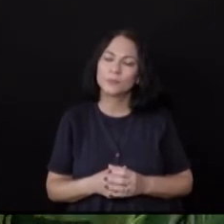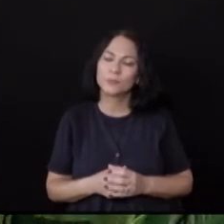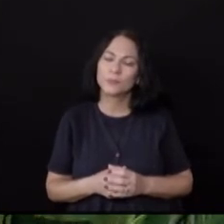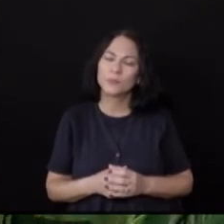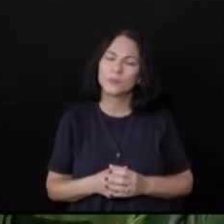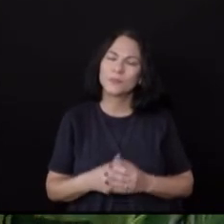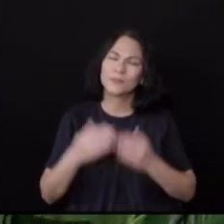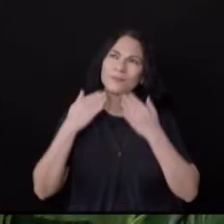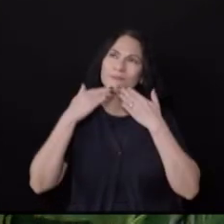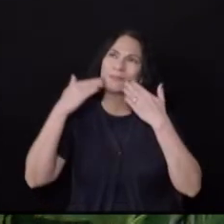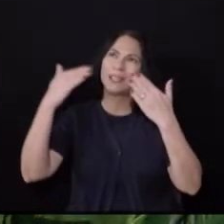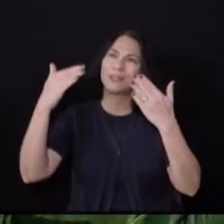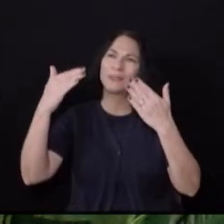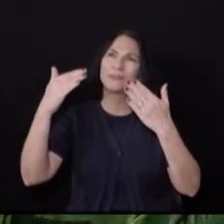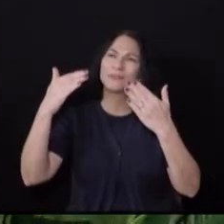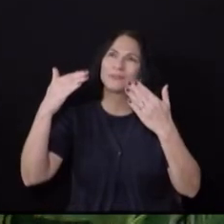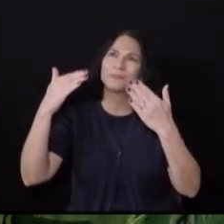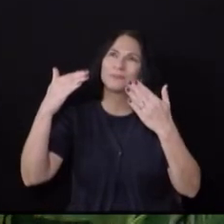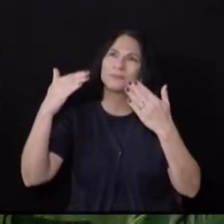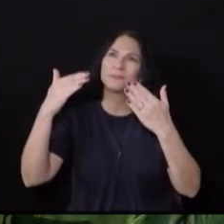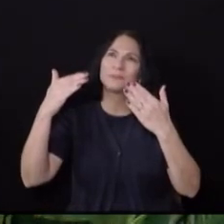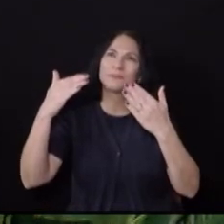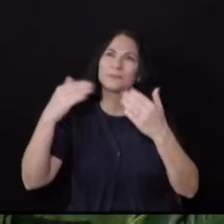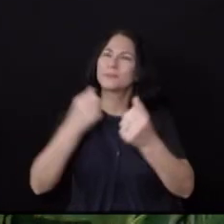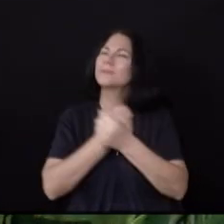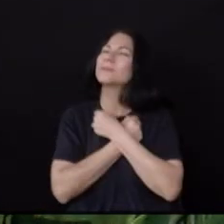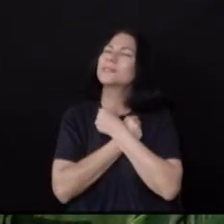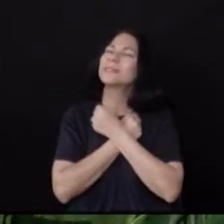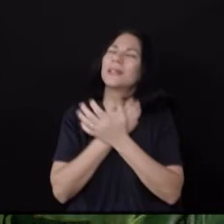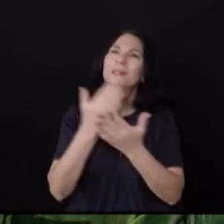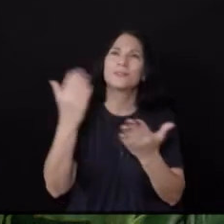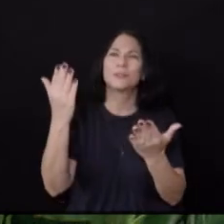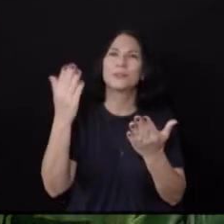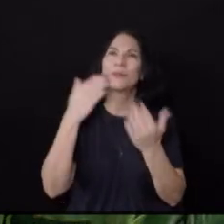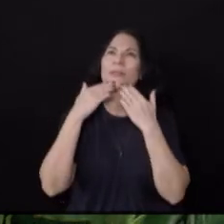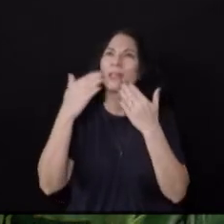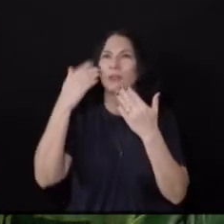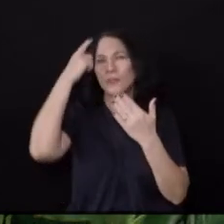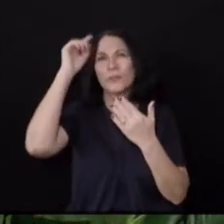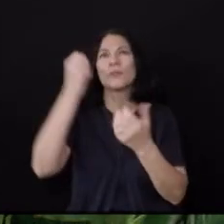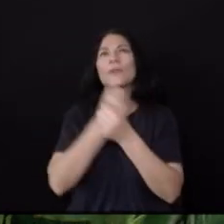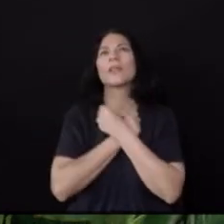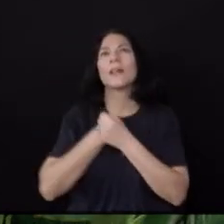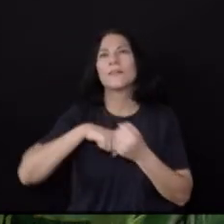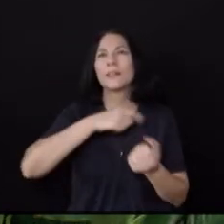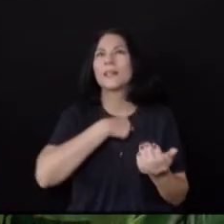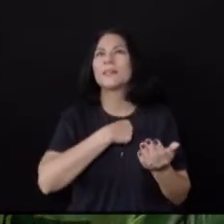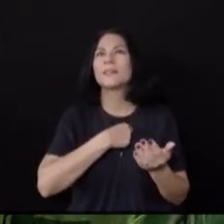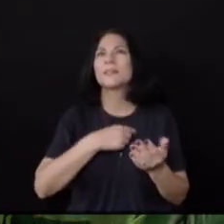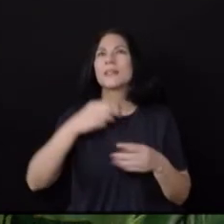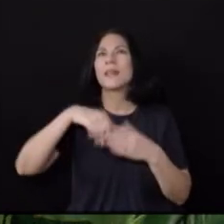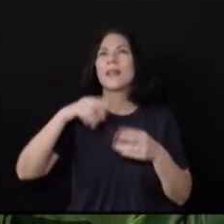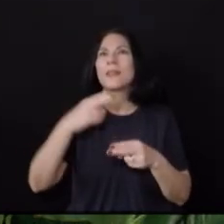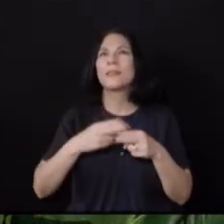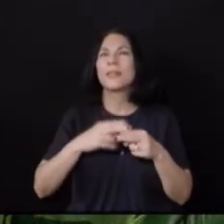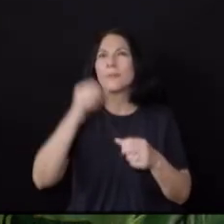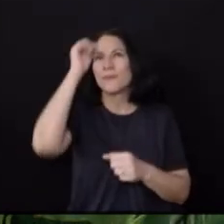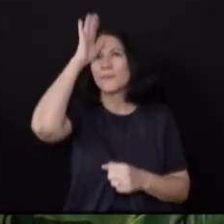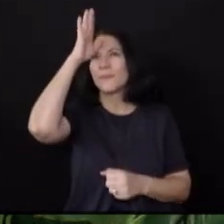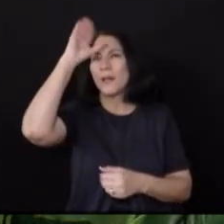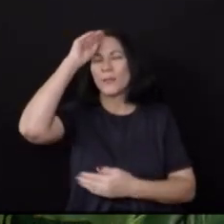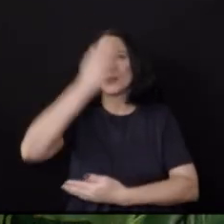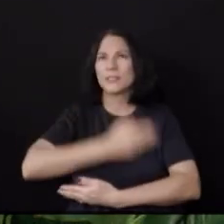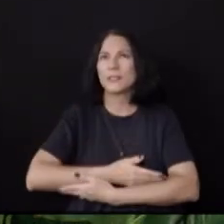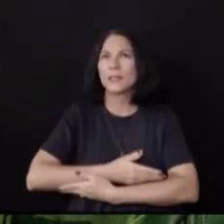We give you thanks and we love you. Thank you for loving us. In the name of the Father, and of the